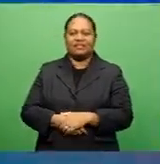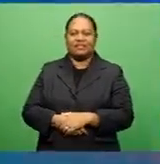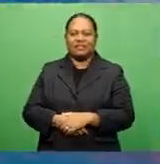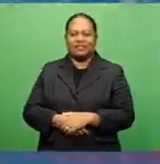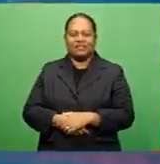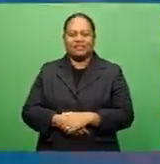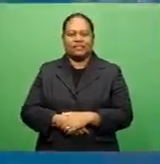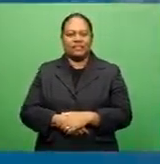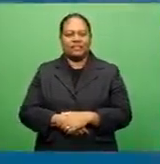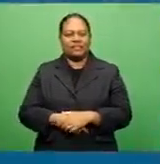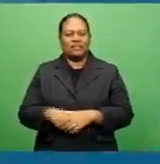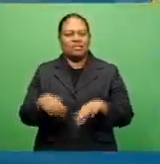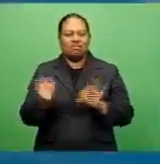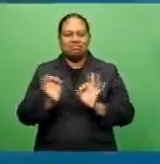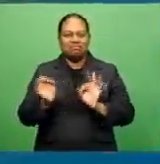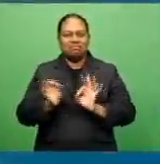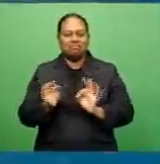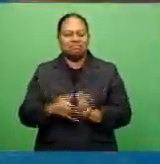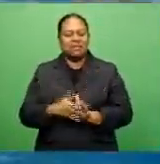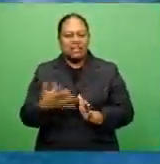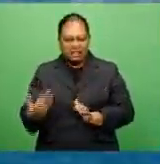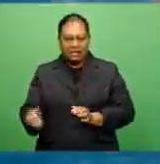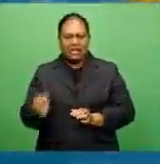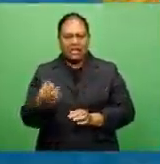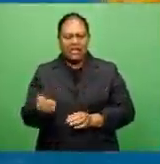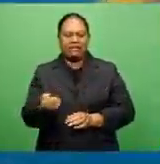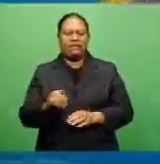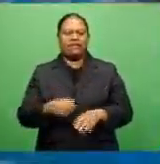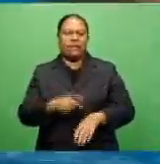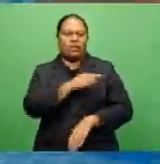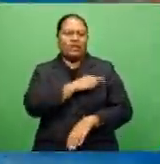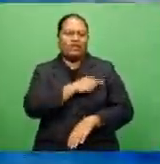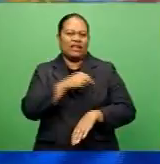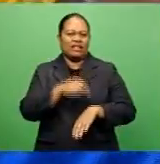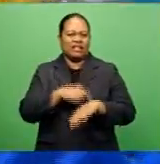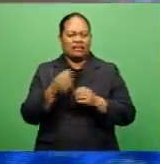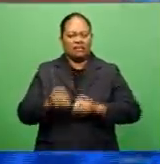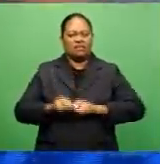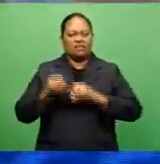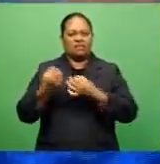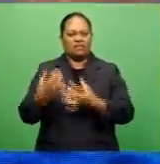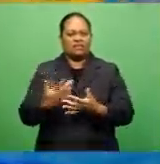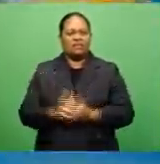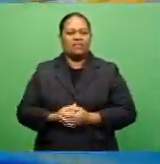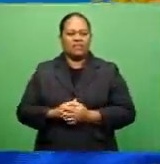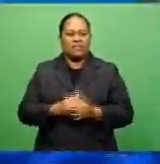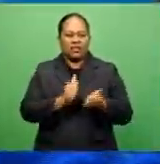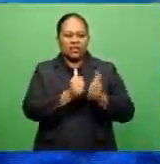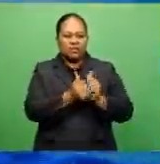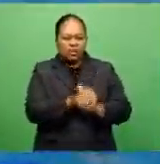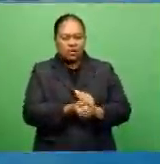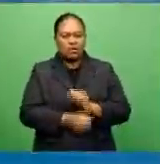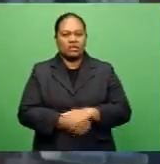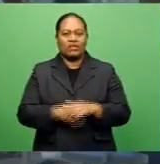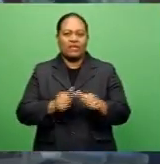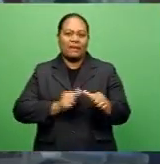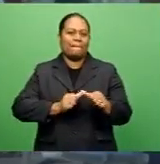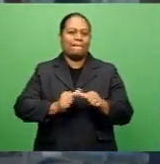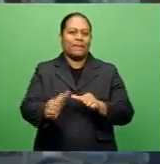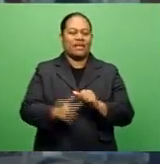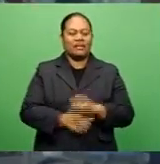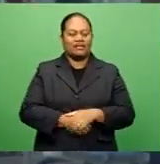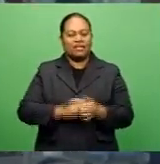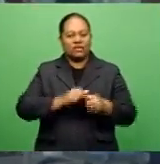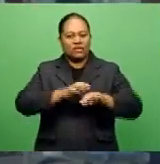FINA. If none of the swimmers meet the qualifying time for the Olympics, they will be offered 2 universality spots for their 2 best swimmers.